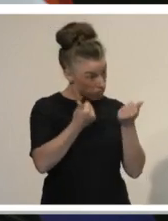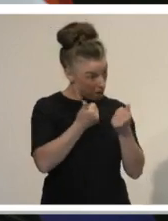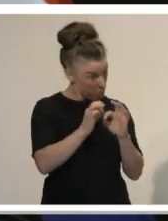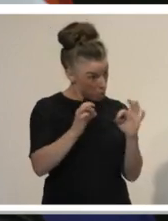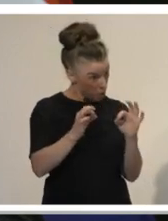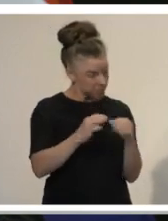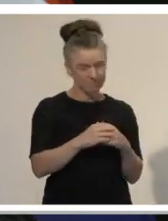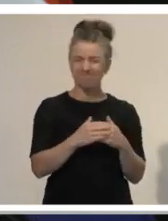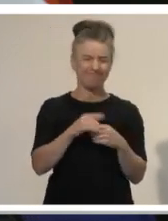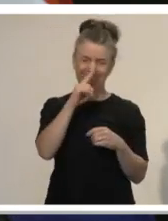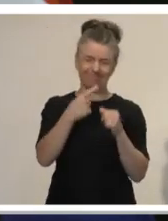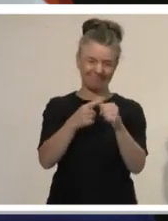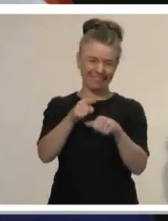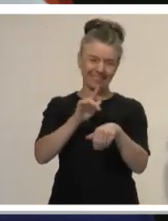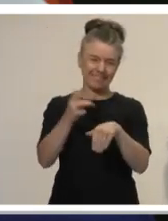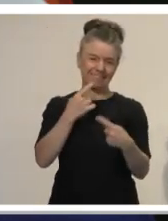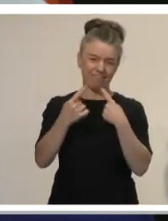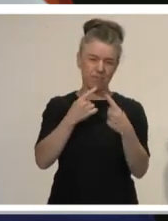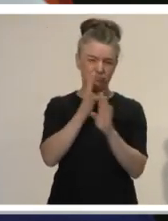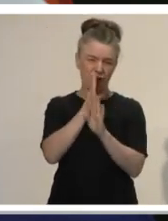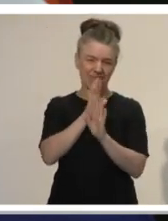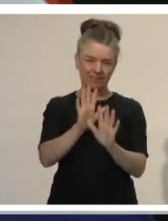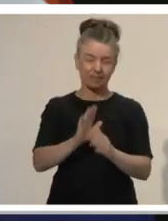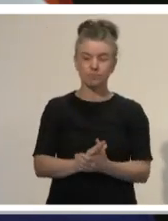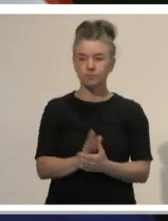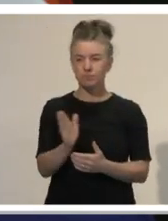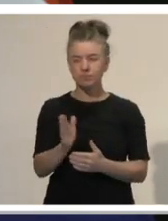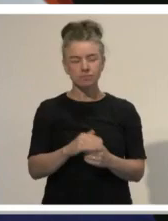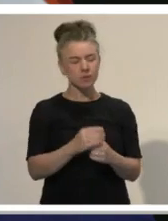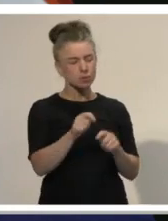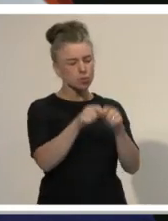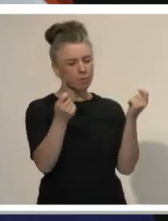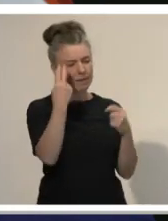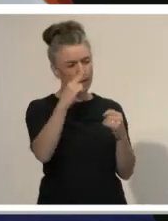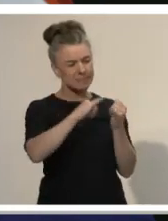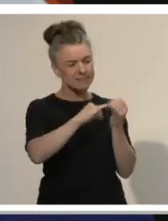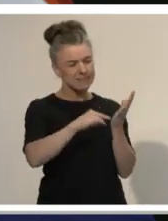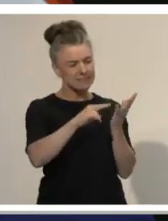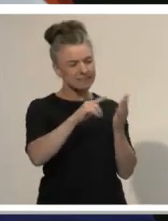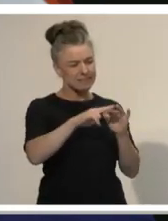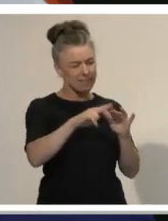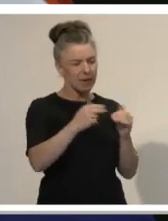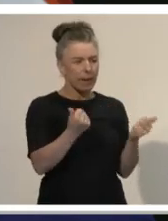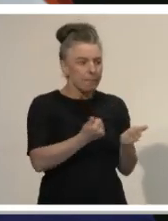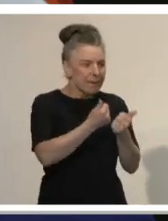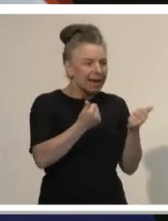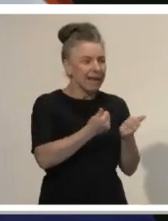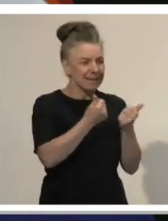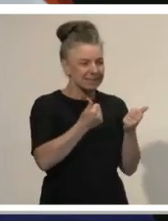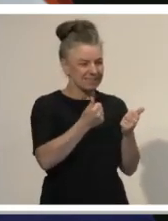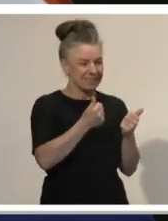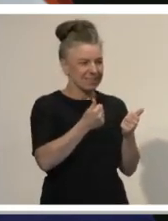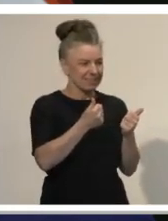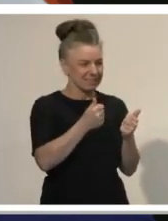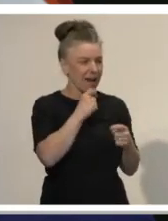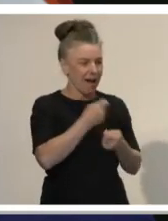commercially sensitive information. Sure, but Sorry, Andrew. Is the largest employer of journalists in the country and also has the largest number of local newsrooms, yet it receives the least